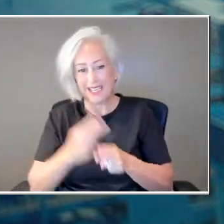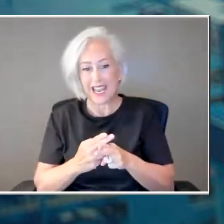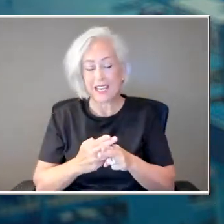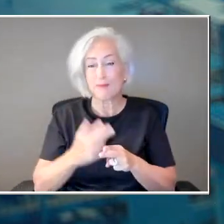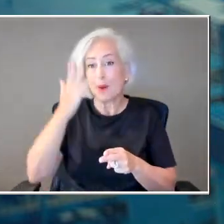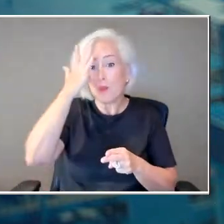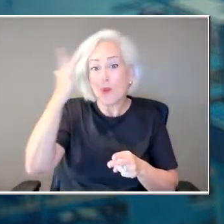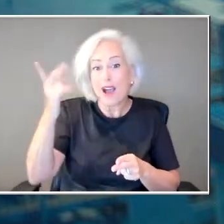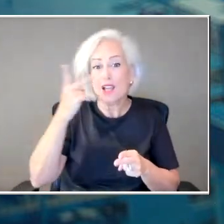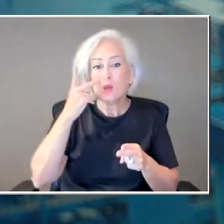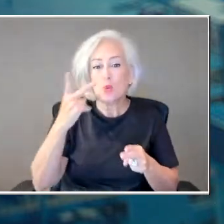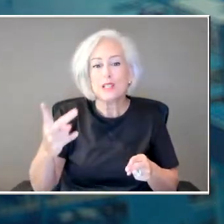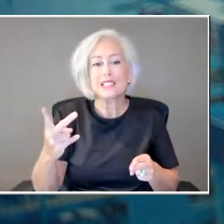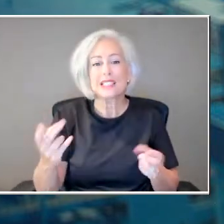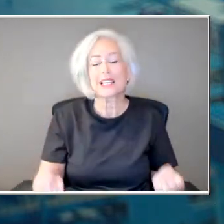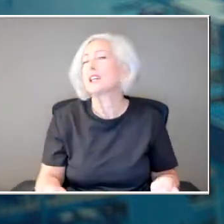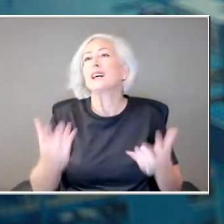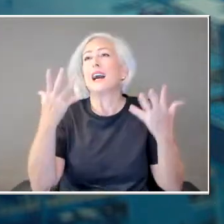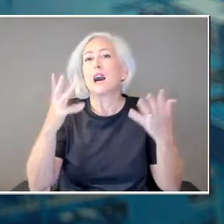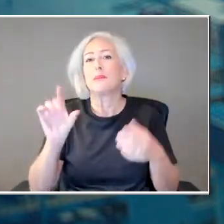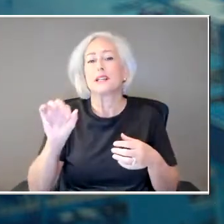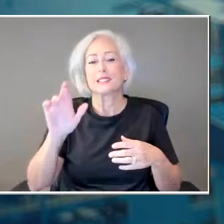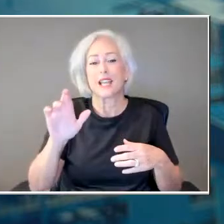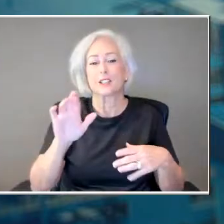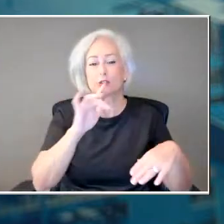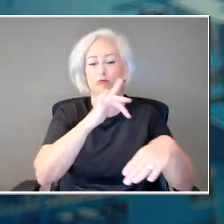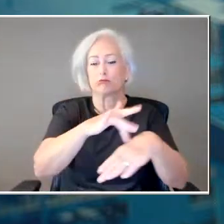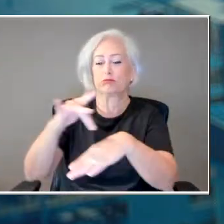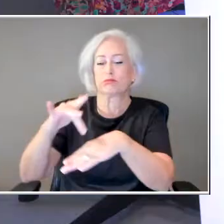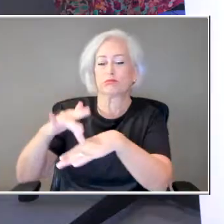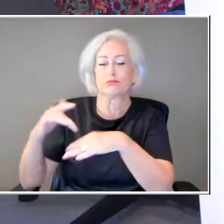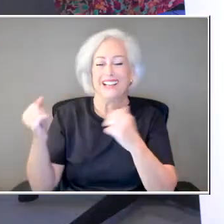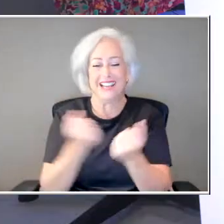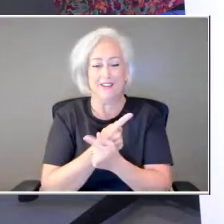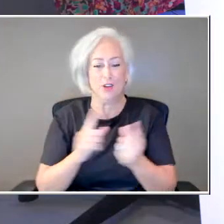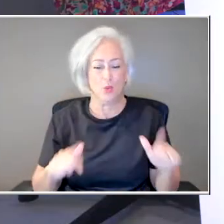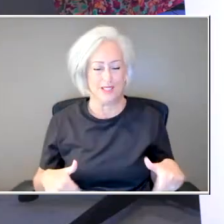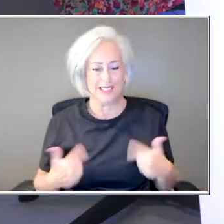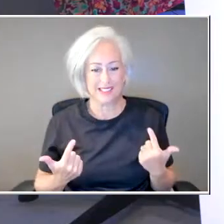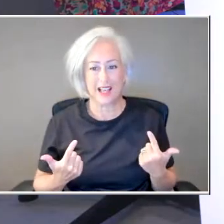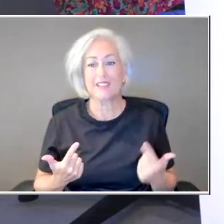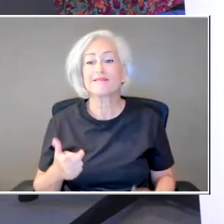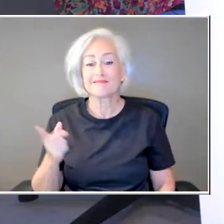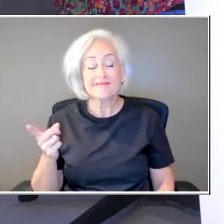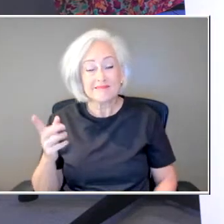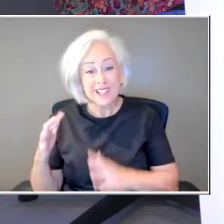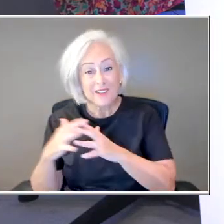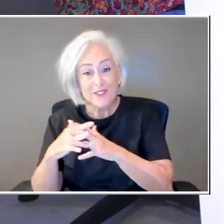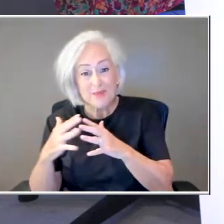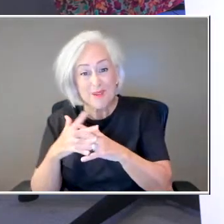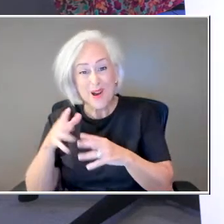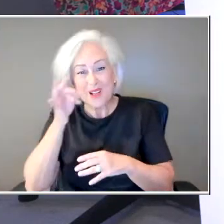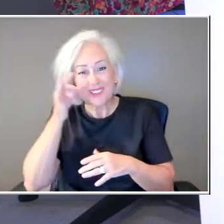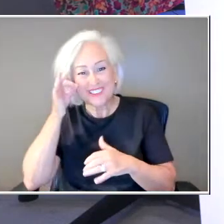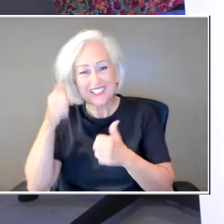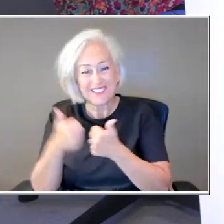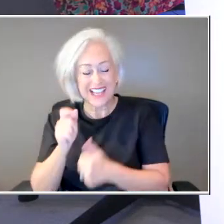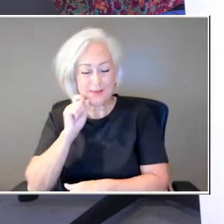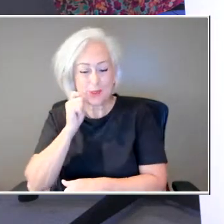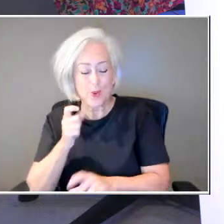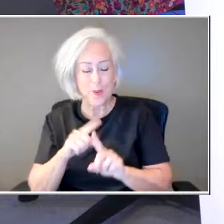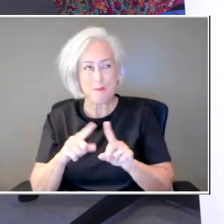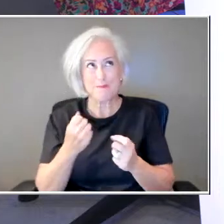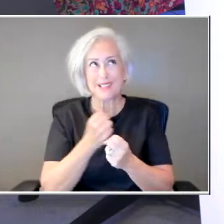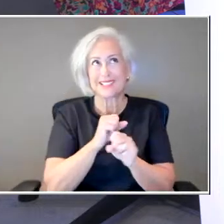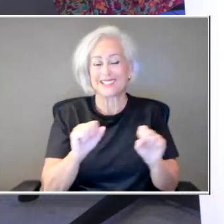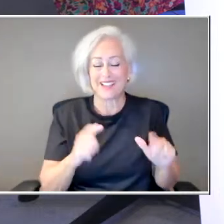cancer touches every one of our lives. Yeah, playing football and Chiefs games, that's cool and all, but saving lives is way better. Yeah, and they're helping